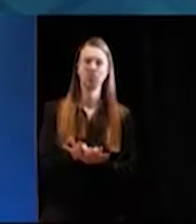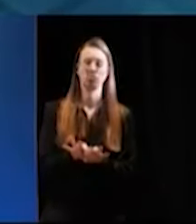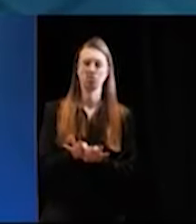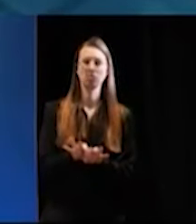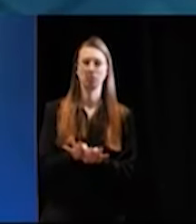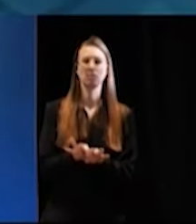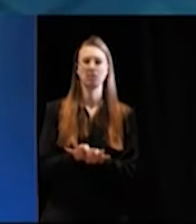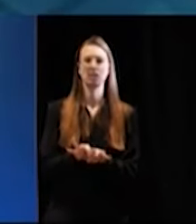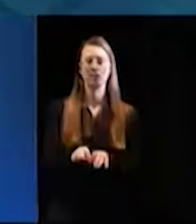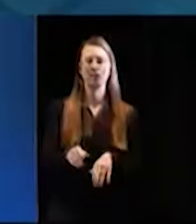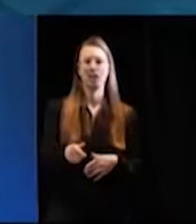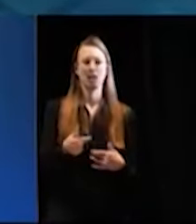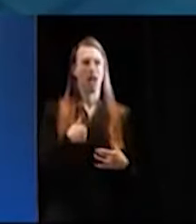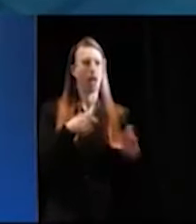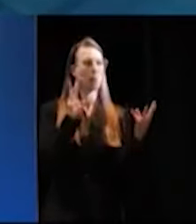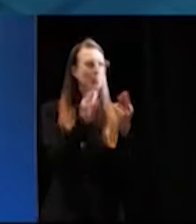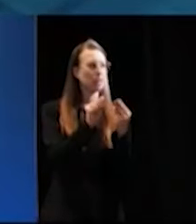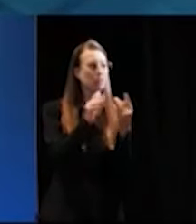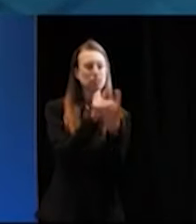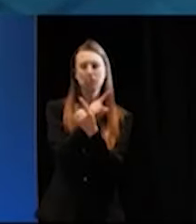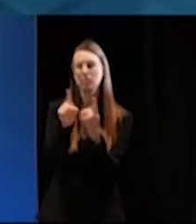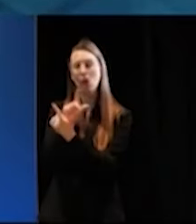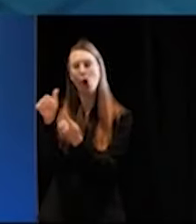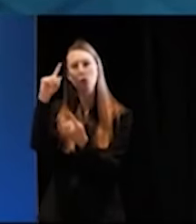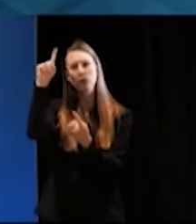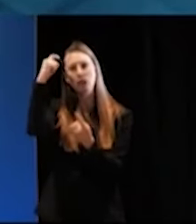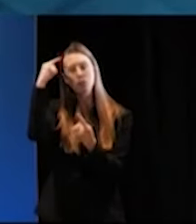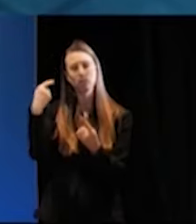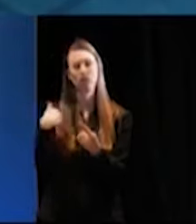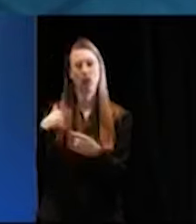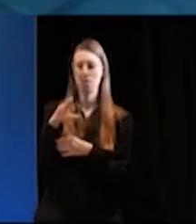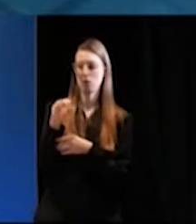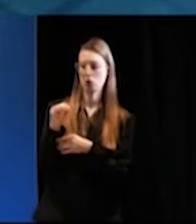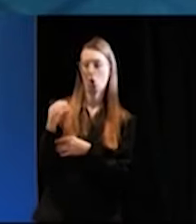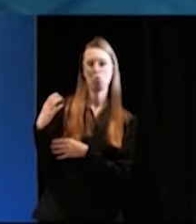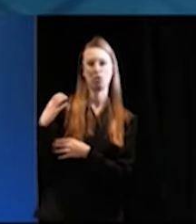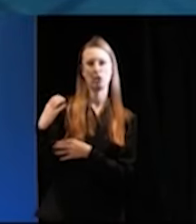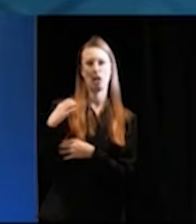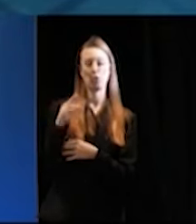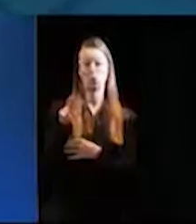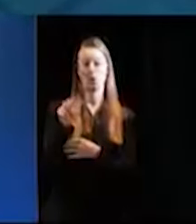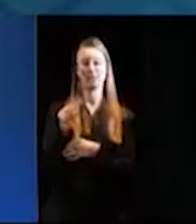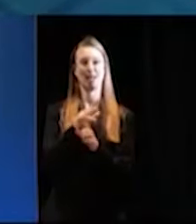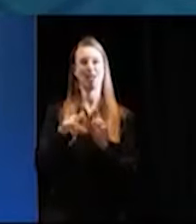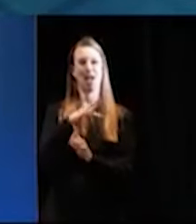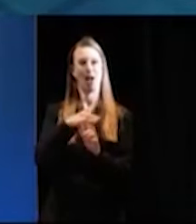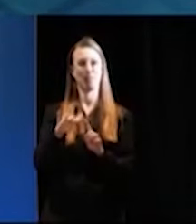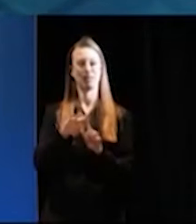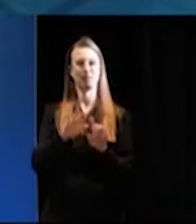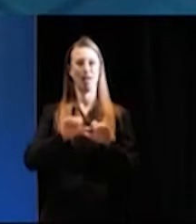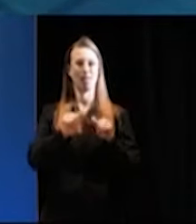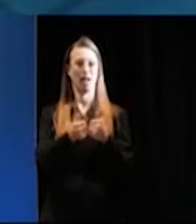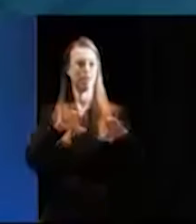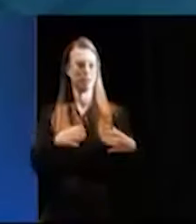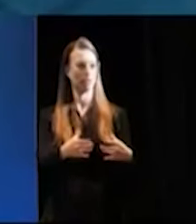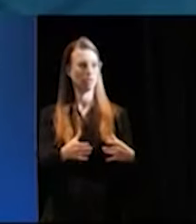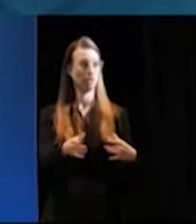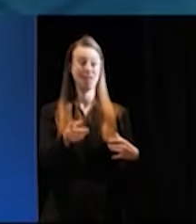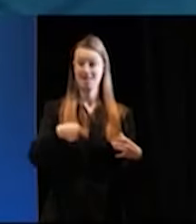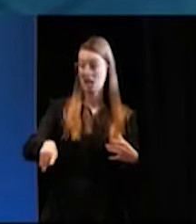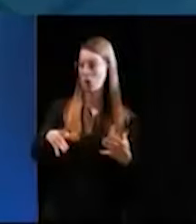with the other governors in a couple of weeks. I'm the co-chair of the U.S. Climate Alliance. They want to know what comes out of this conference.